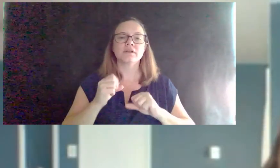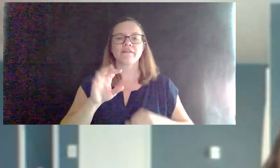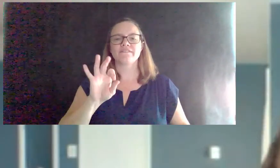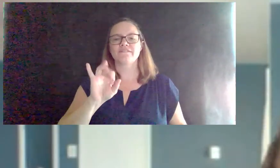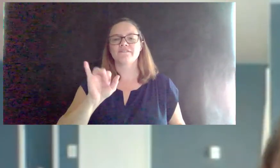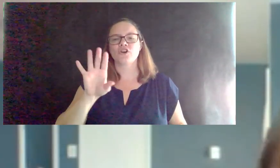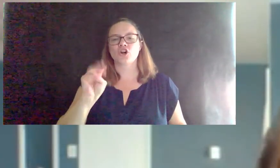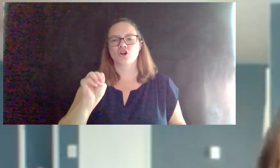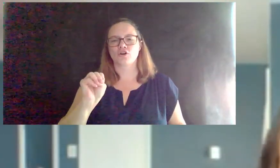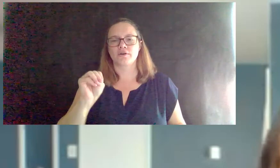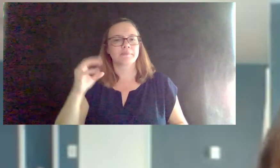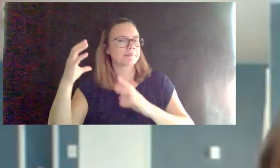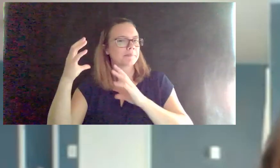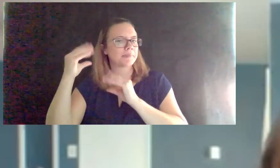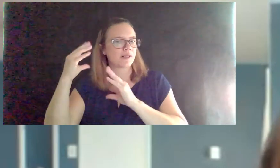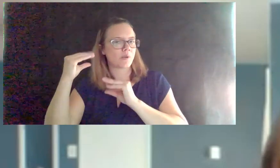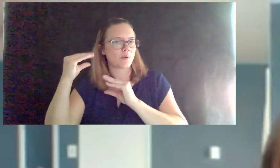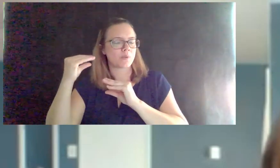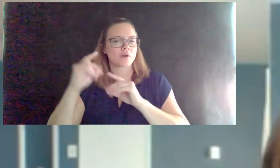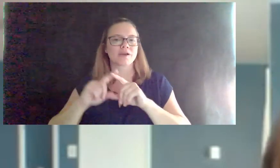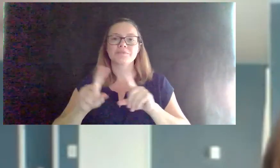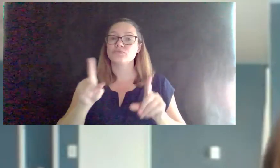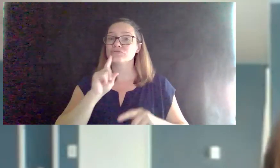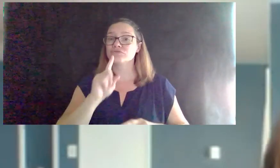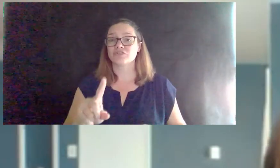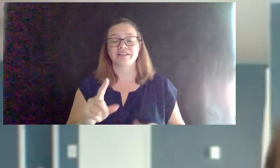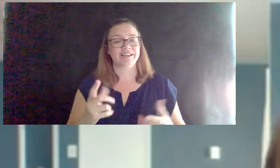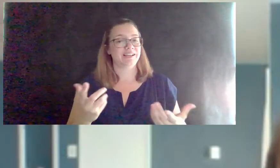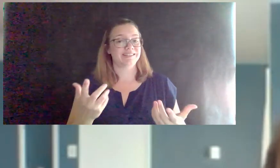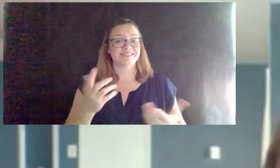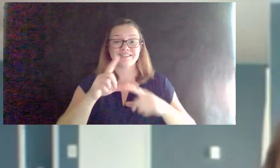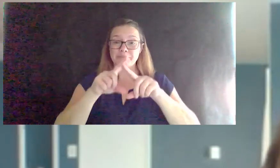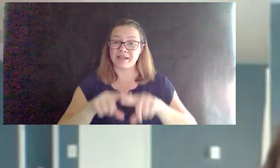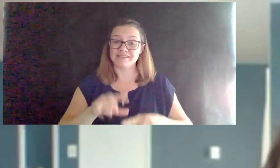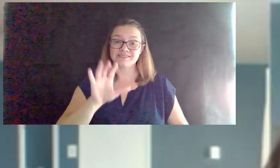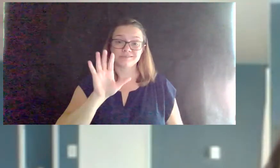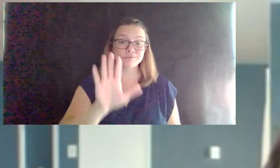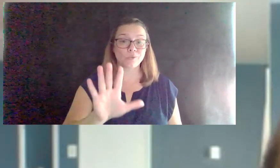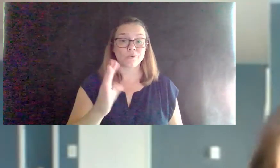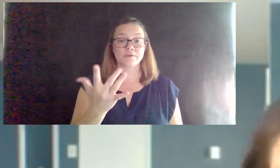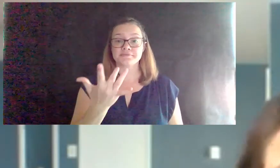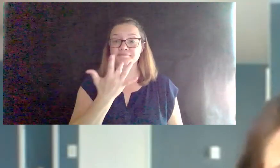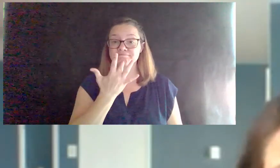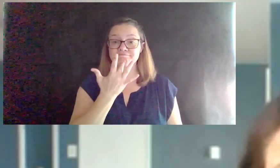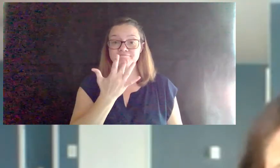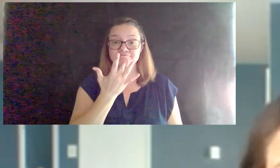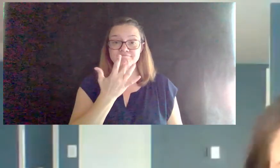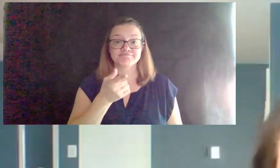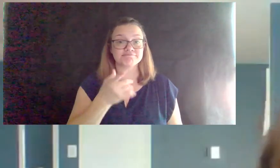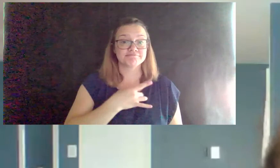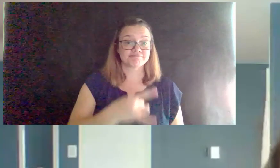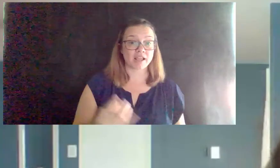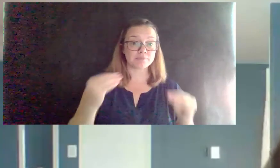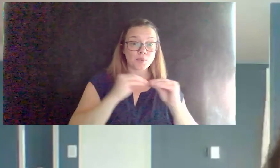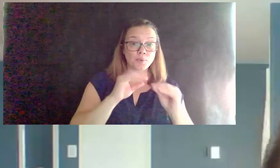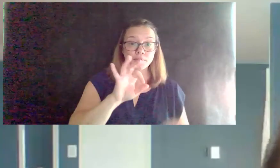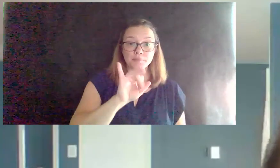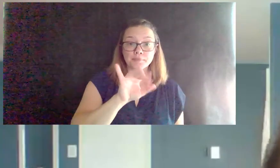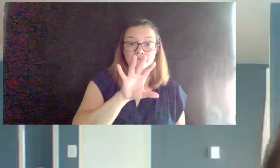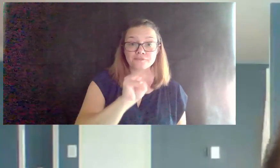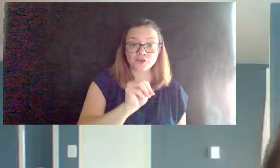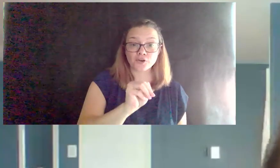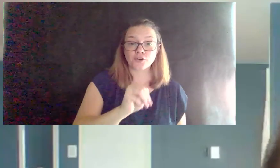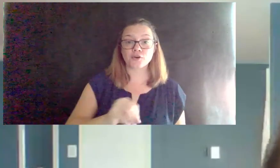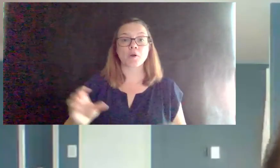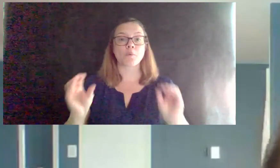But it really comes down to the type of pillow that you prefer. If you want a firmer pillow or